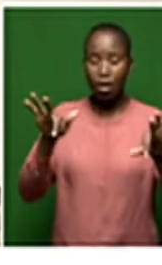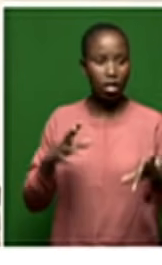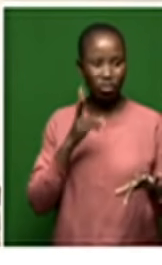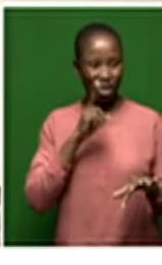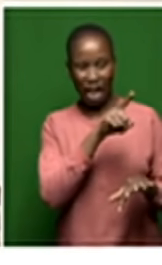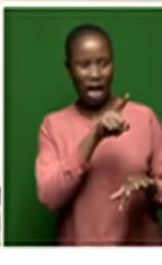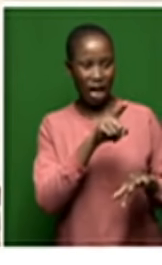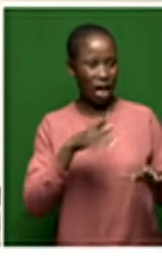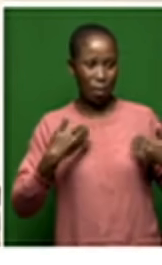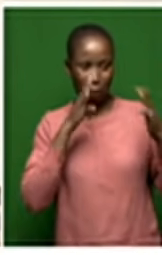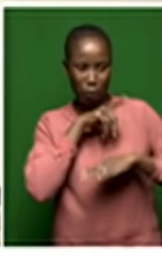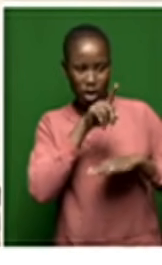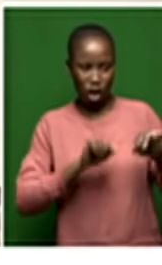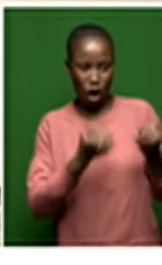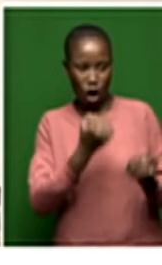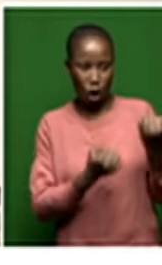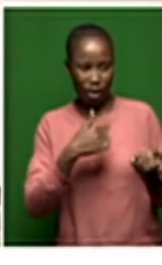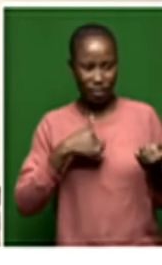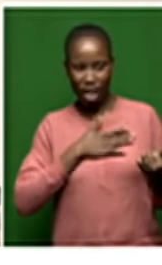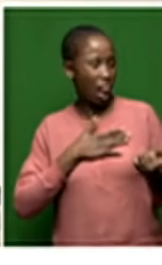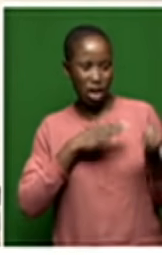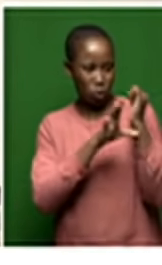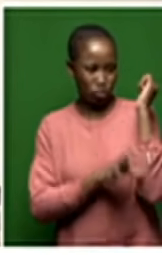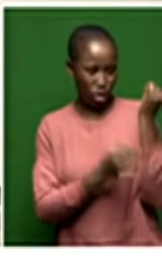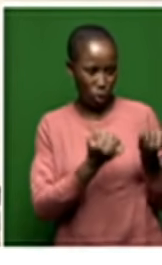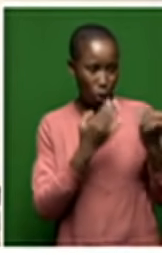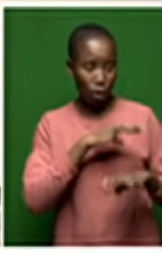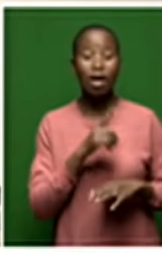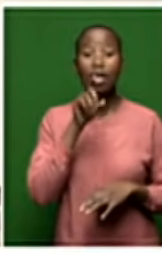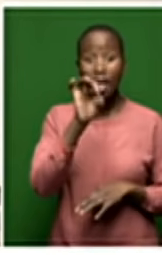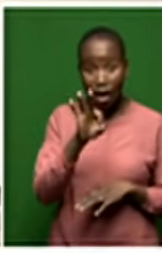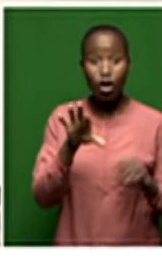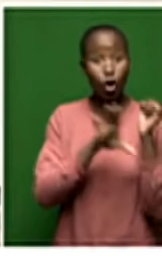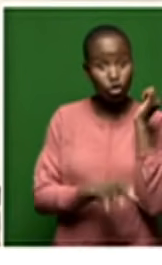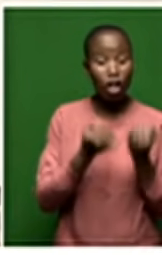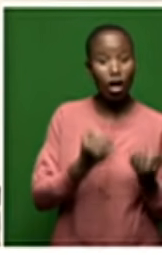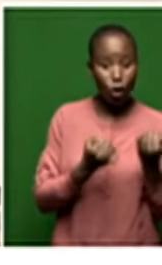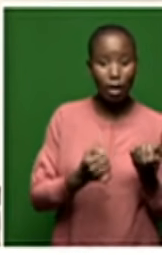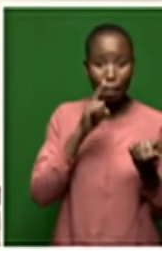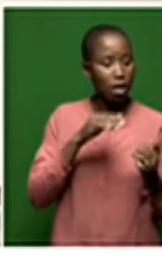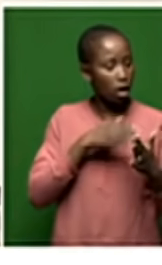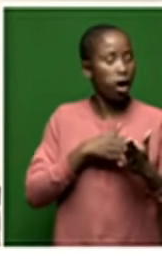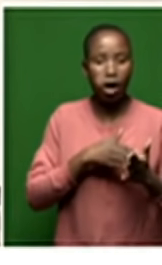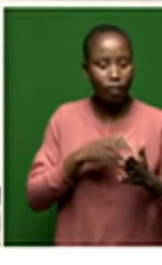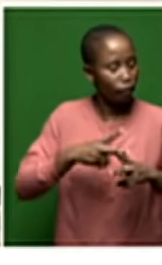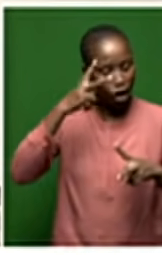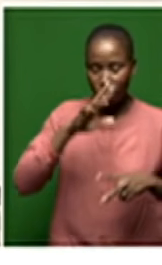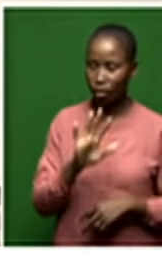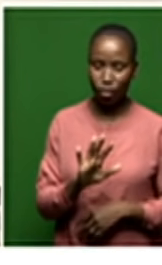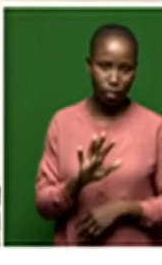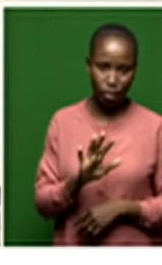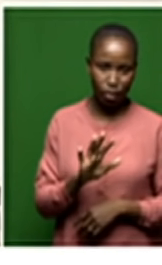the opportunity to appeal if it was not a constitutional court. If it's constitutional court, the buck stops there.